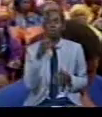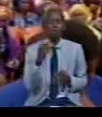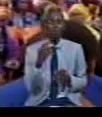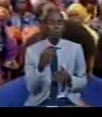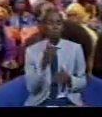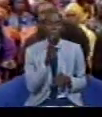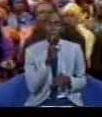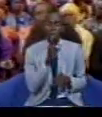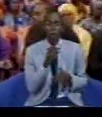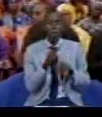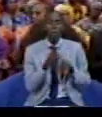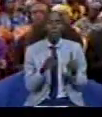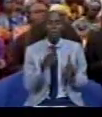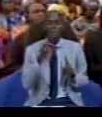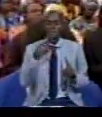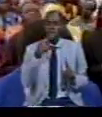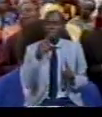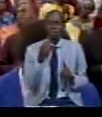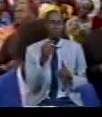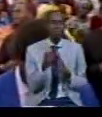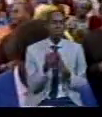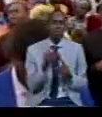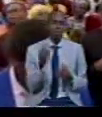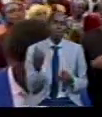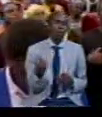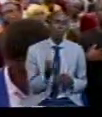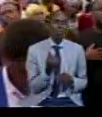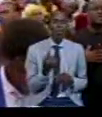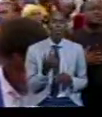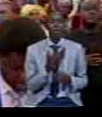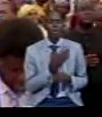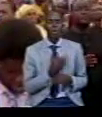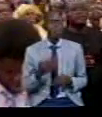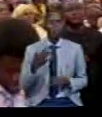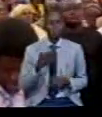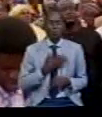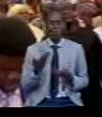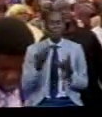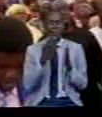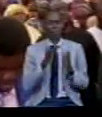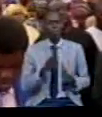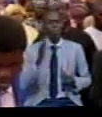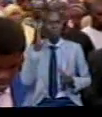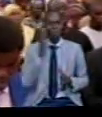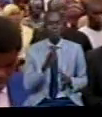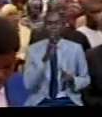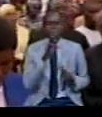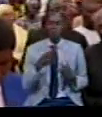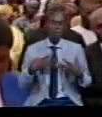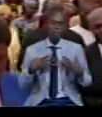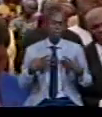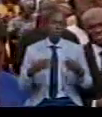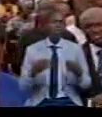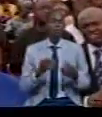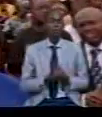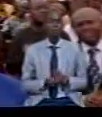Speak the word only, and my servant shall be healed.